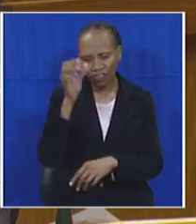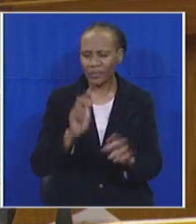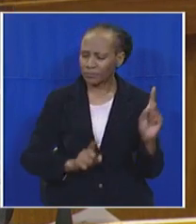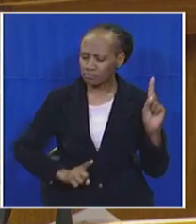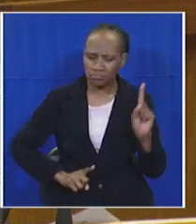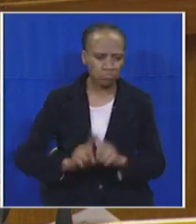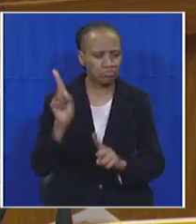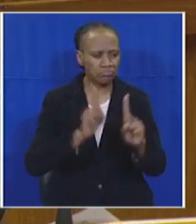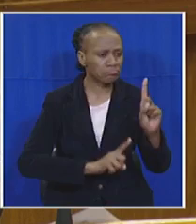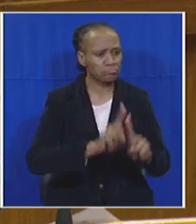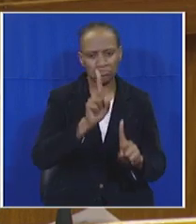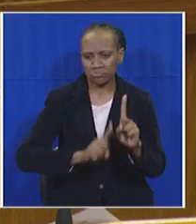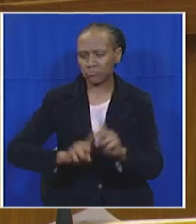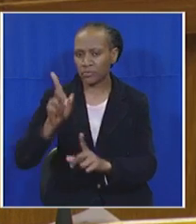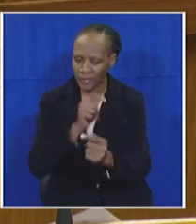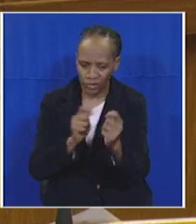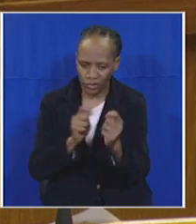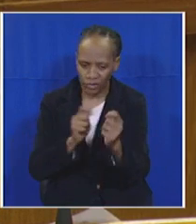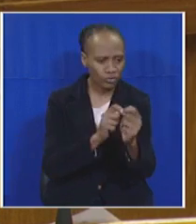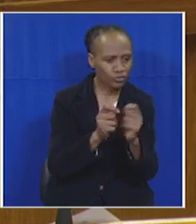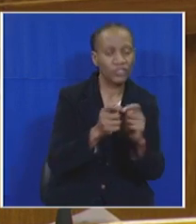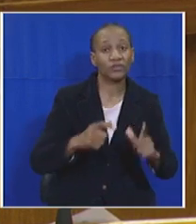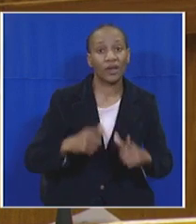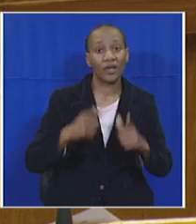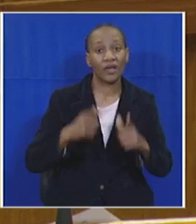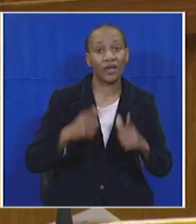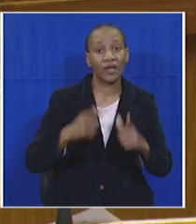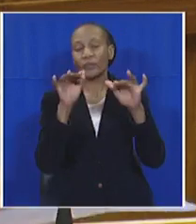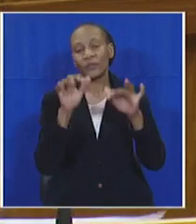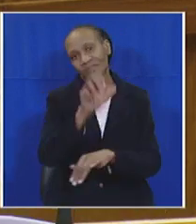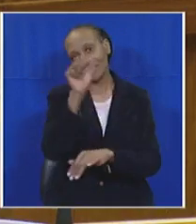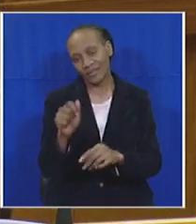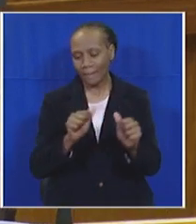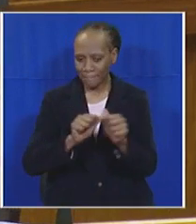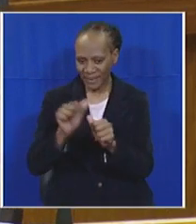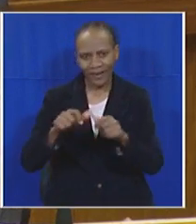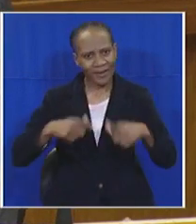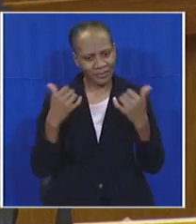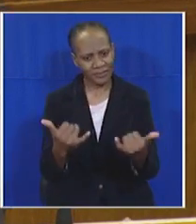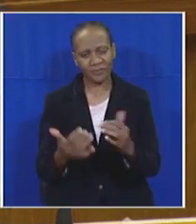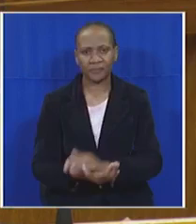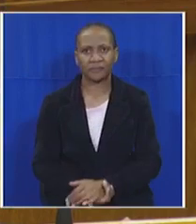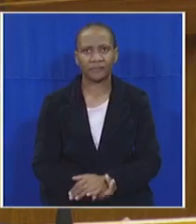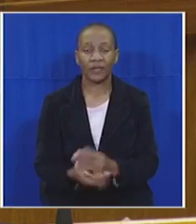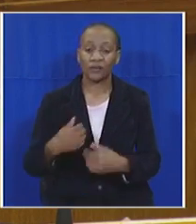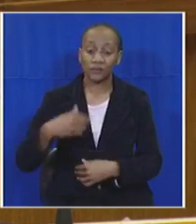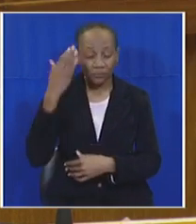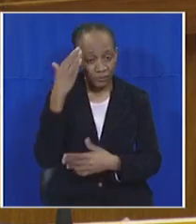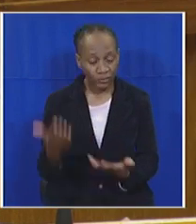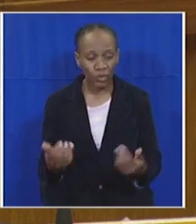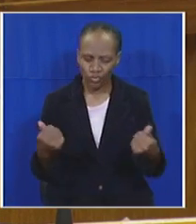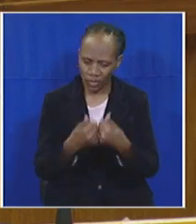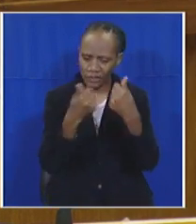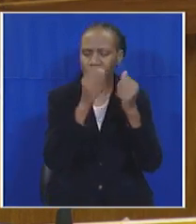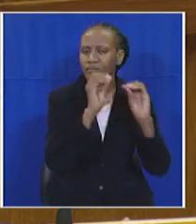successfully in changing the lives of our citizens for the better. Chairperson, we know there are a number of